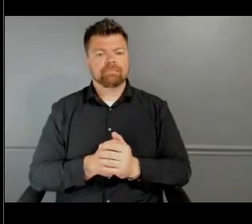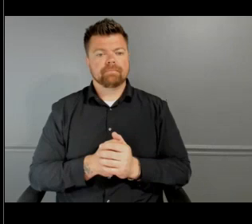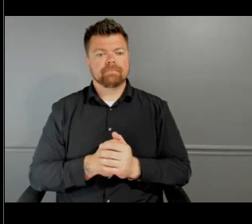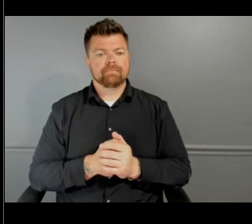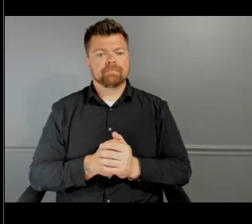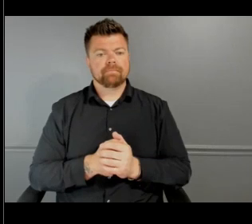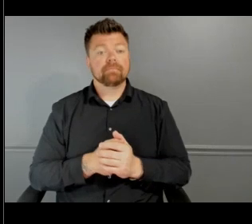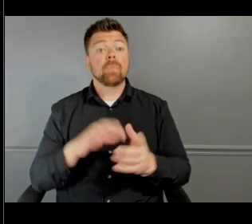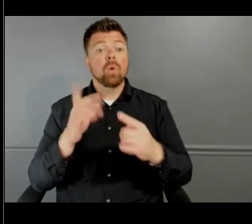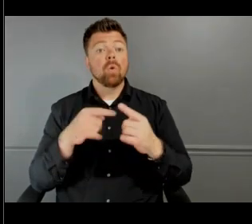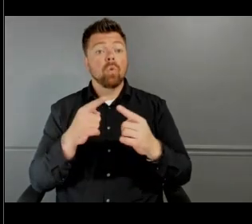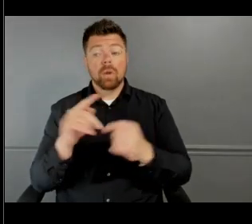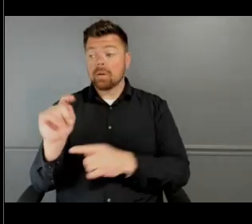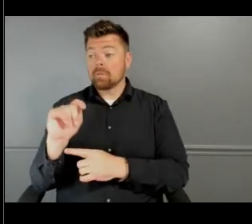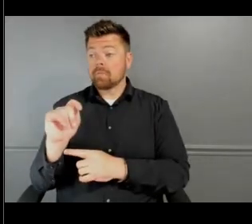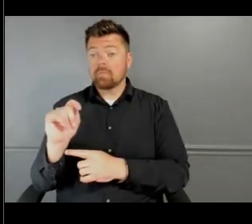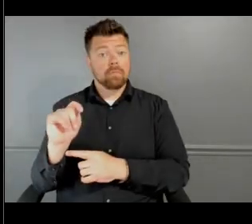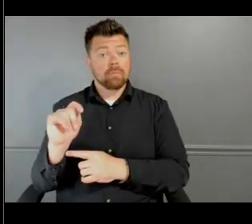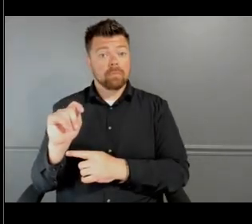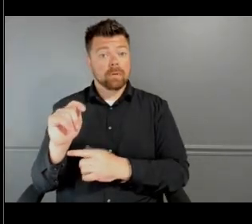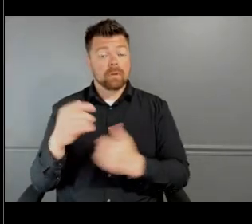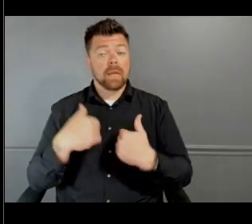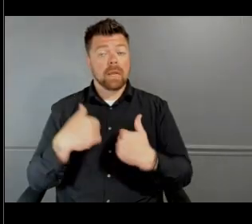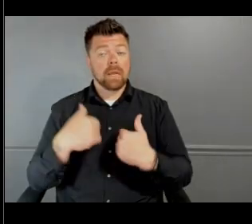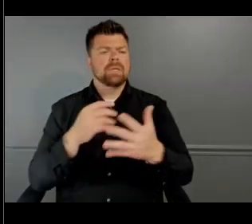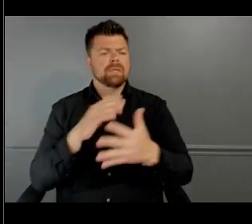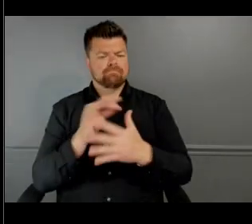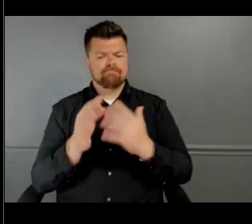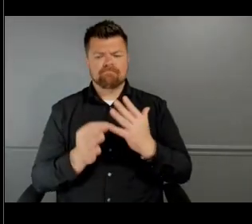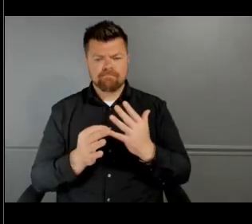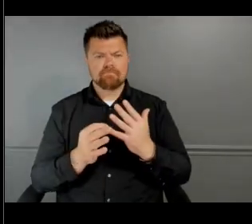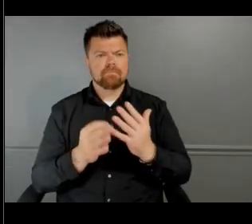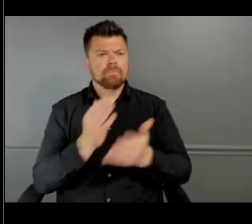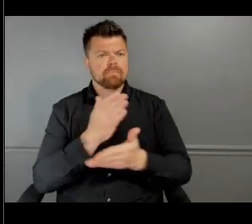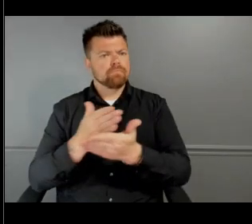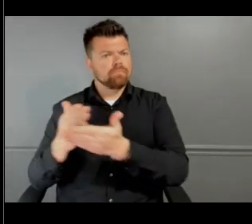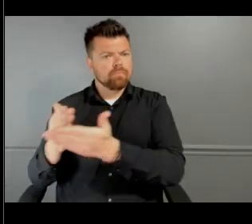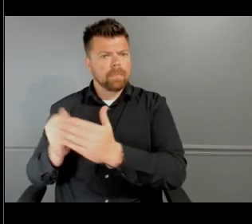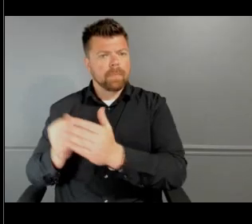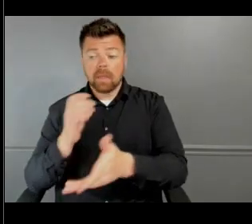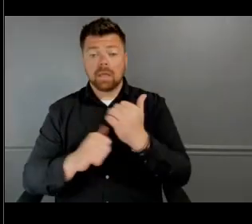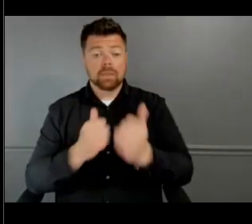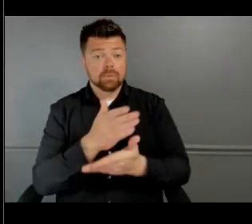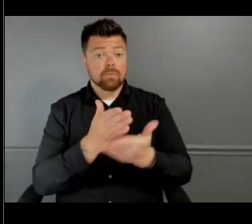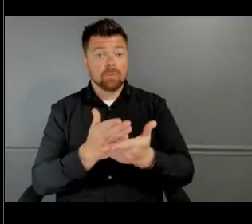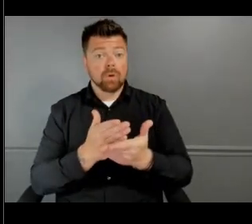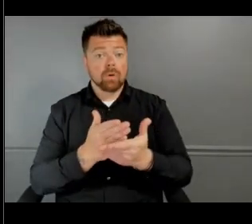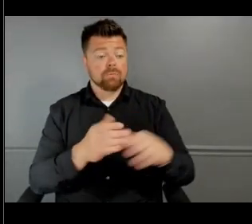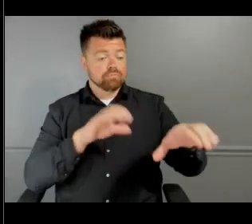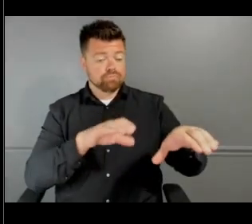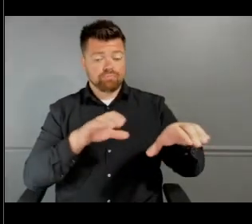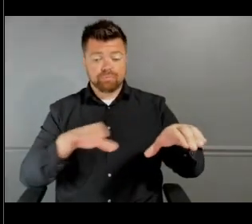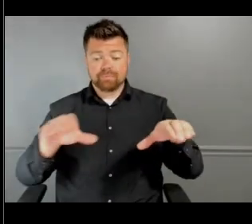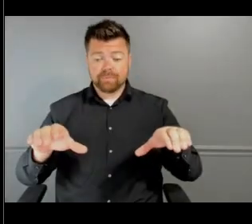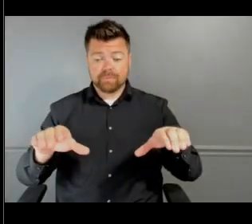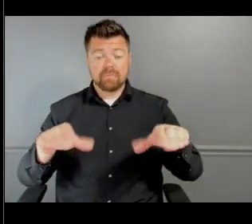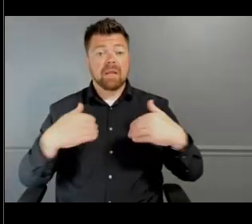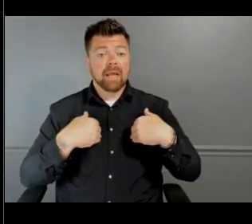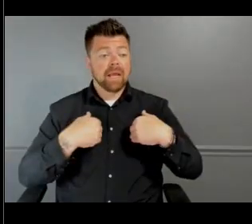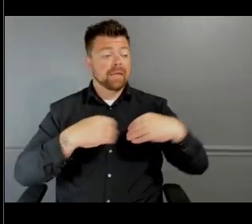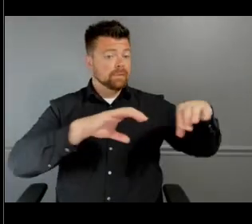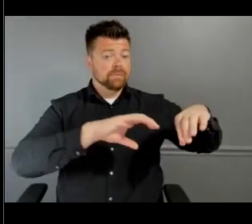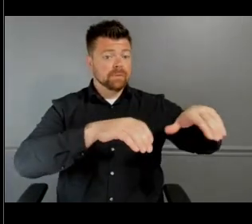When a bathroom consists of multiple compartments, each compartment with a fixture must